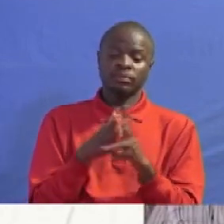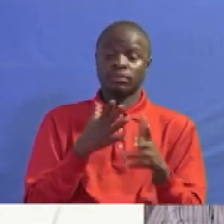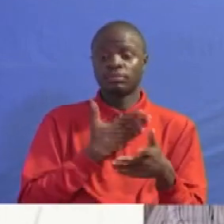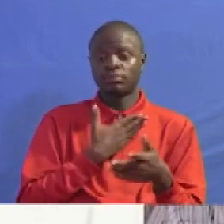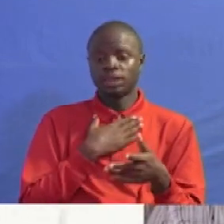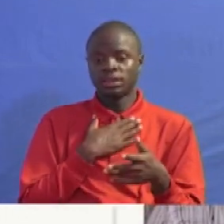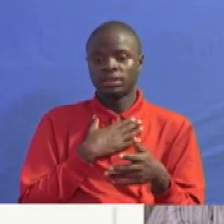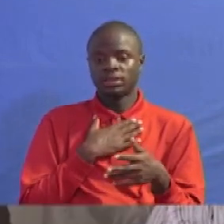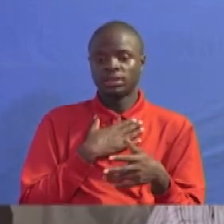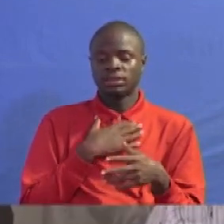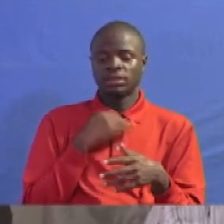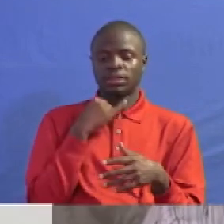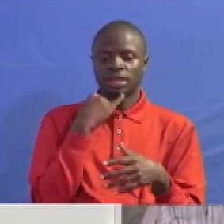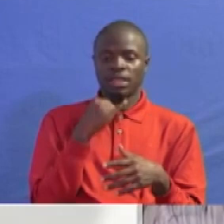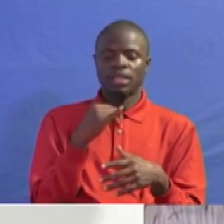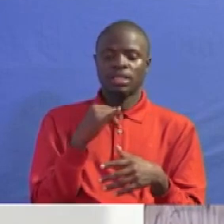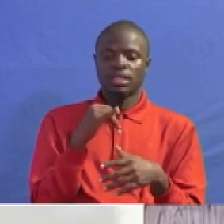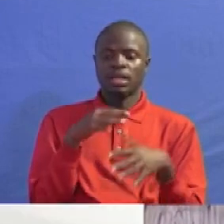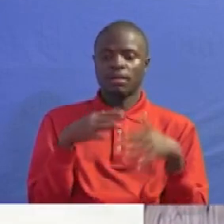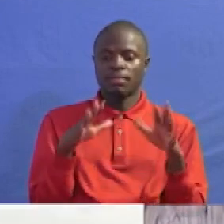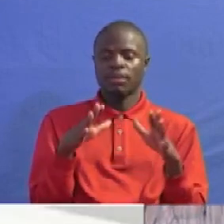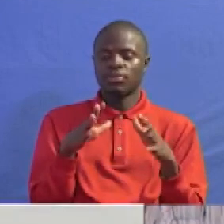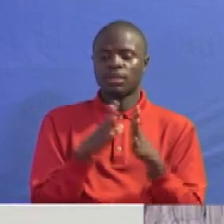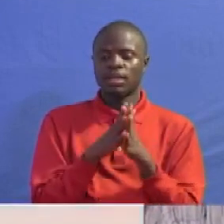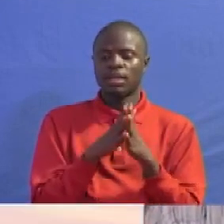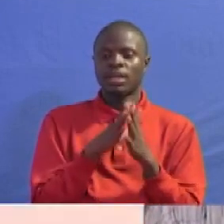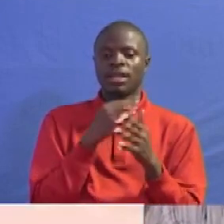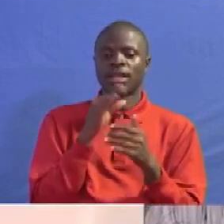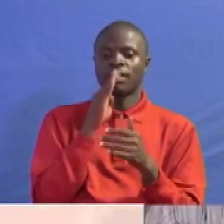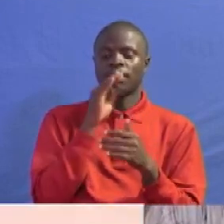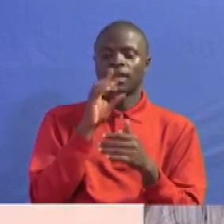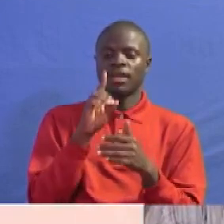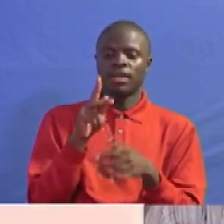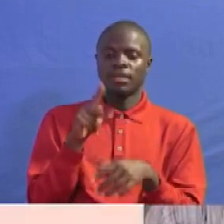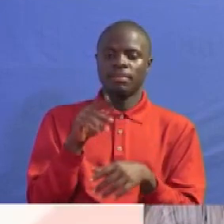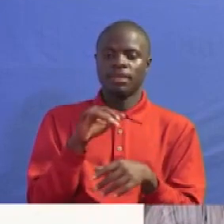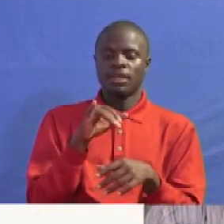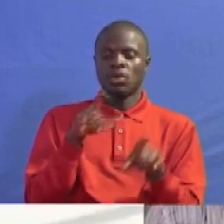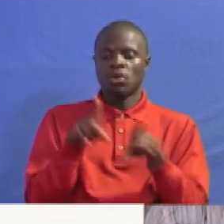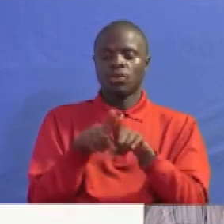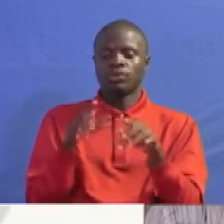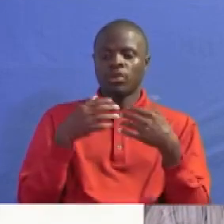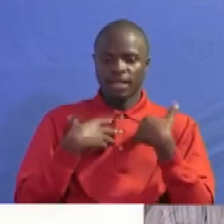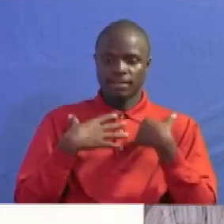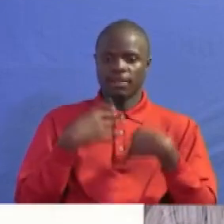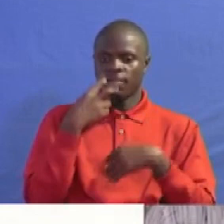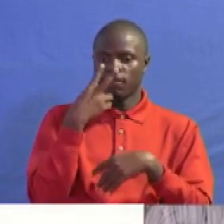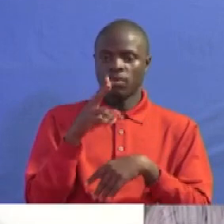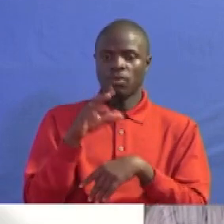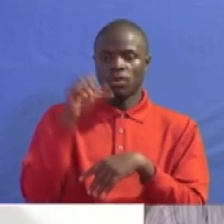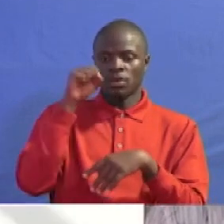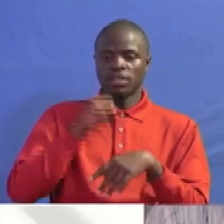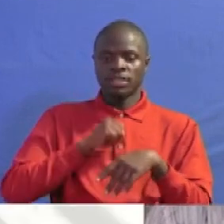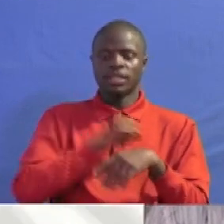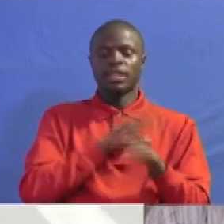Mimi, kama Rigathi Gachagua, hata kama niko naibu wa rais, niko na maoni. Senator, ako na maoni.